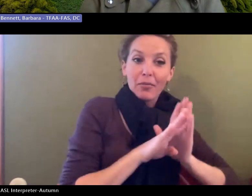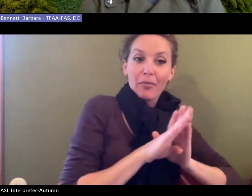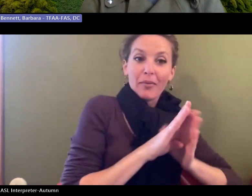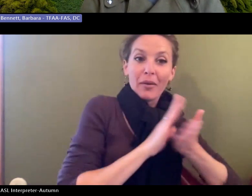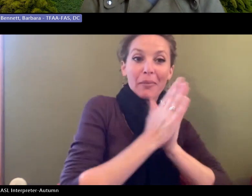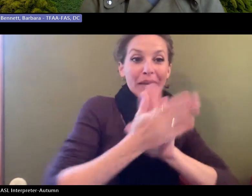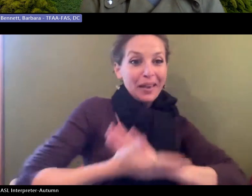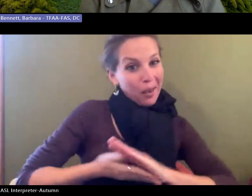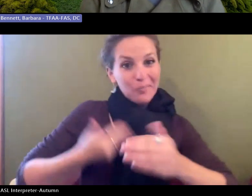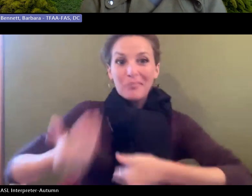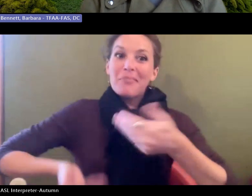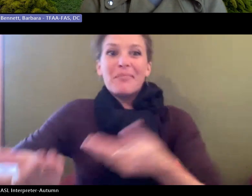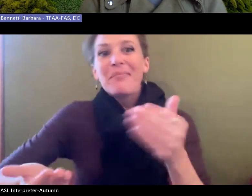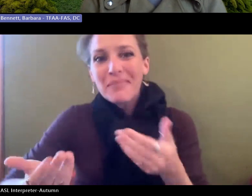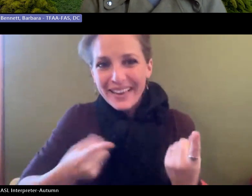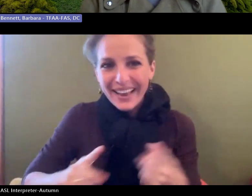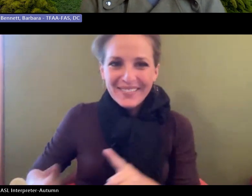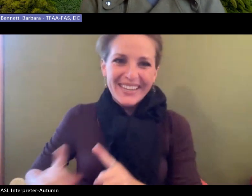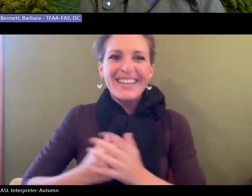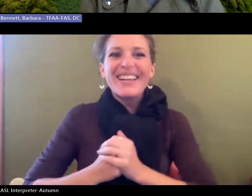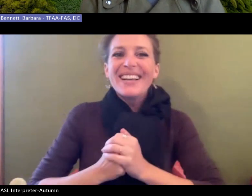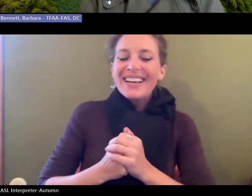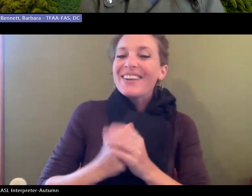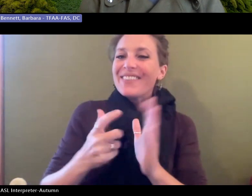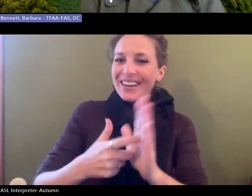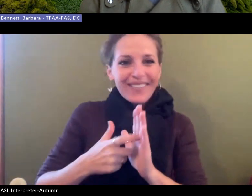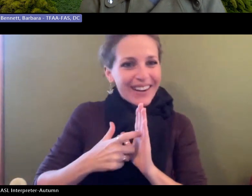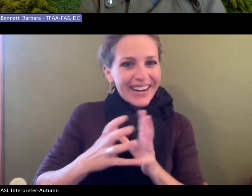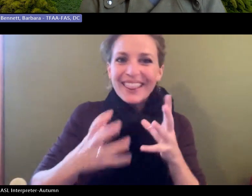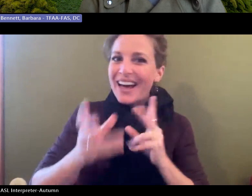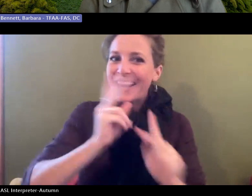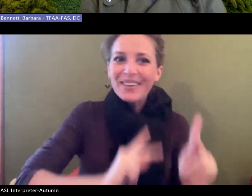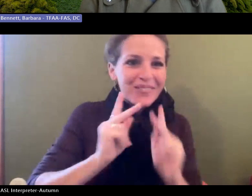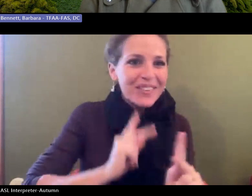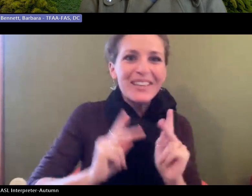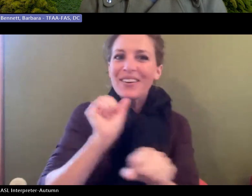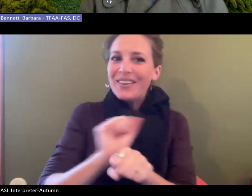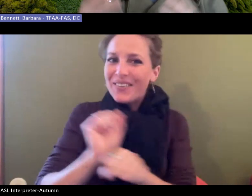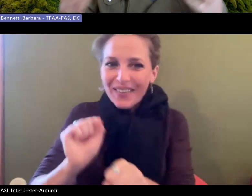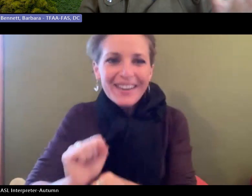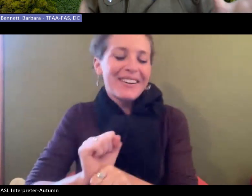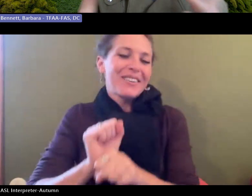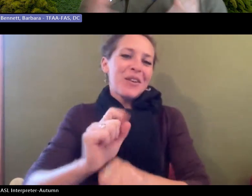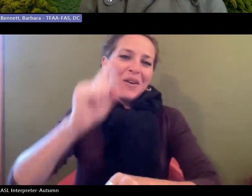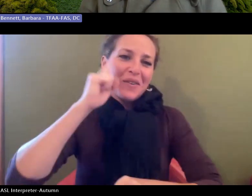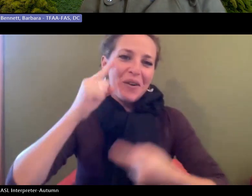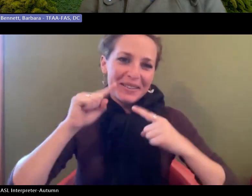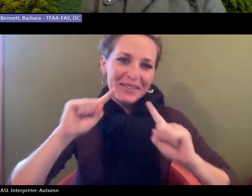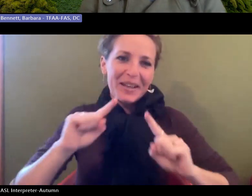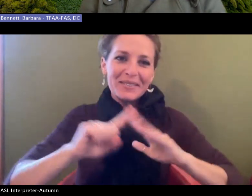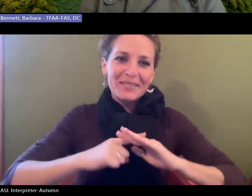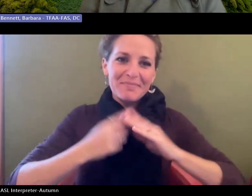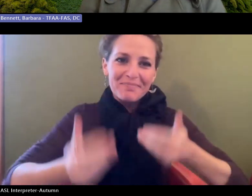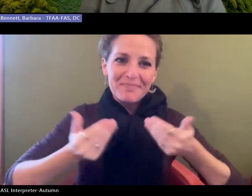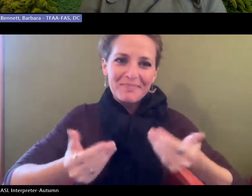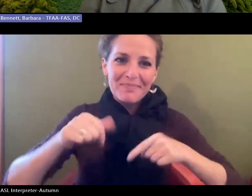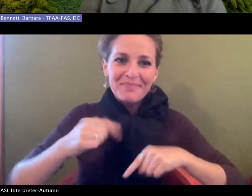and a lot of people to make this happen, but I'm super excited about it. You mentioned a nexus